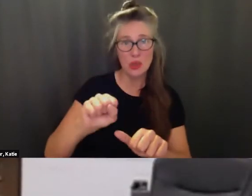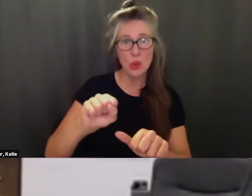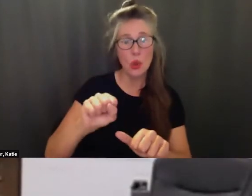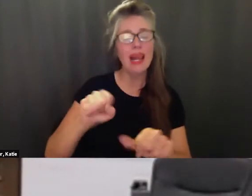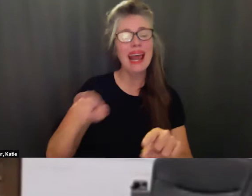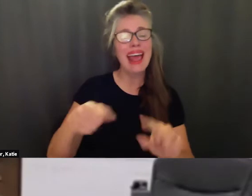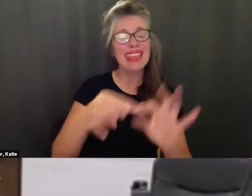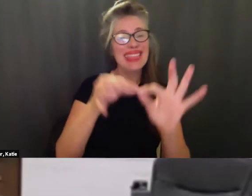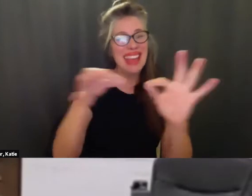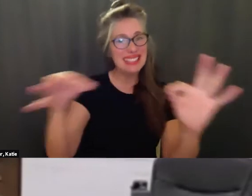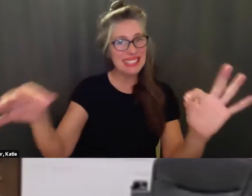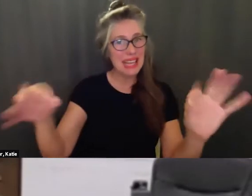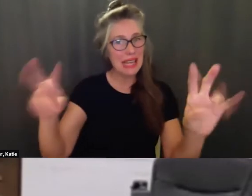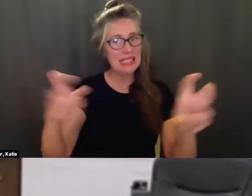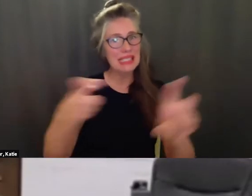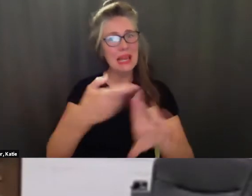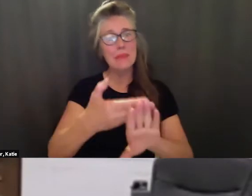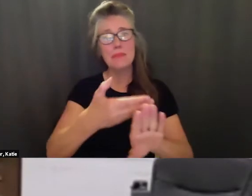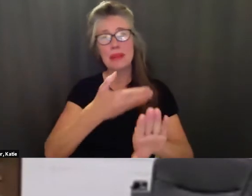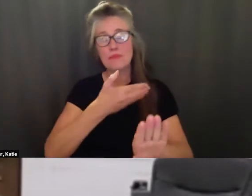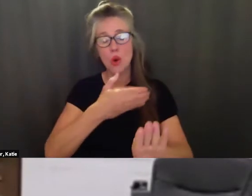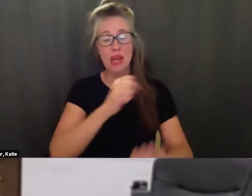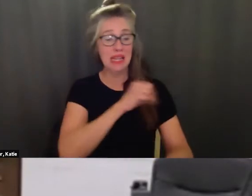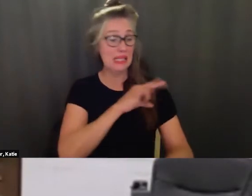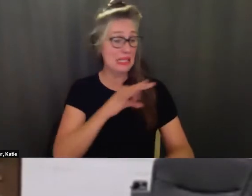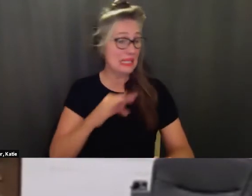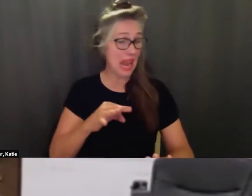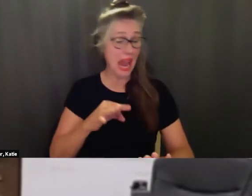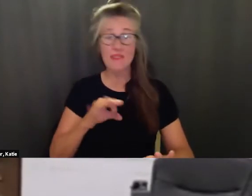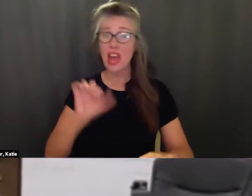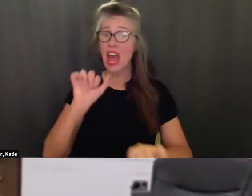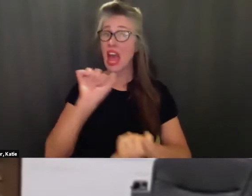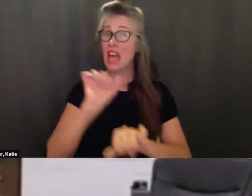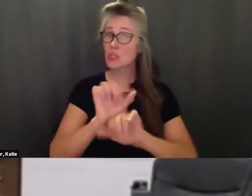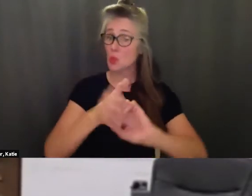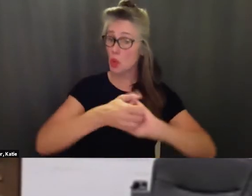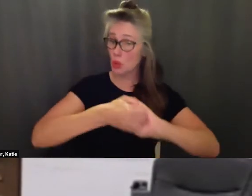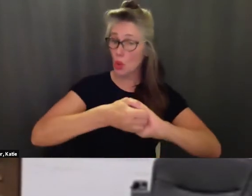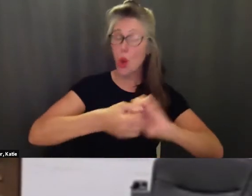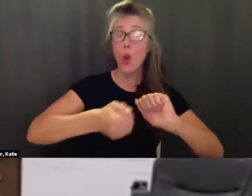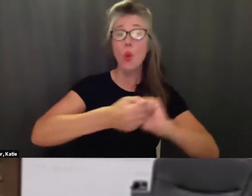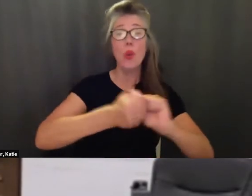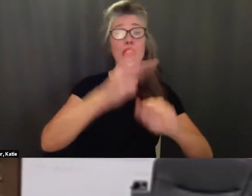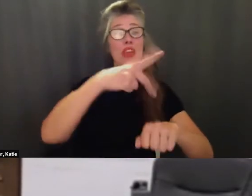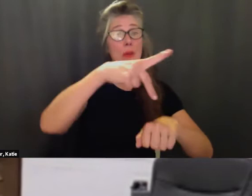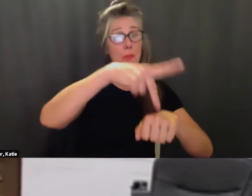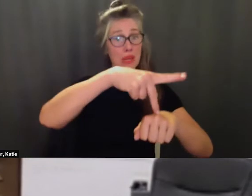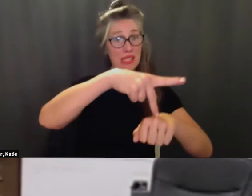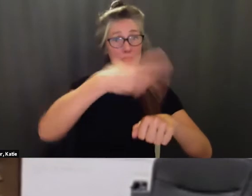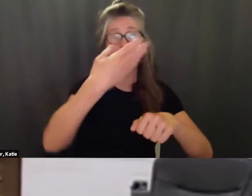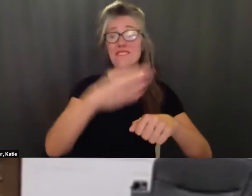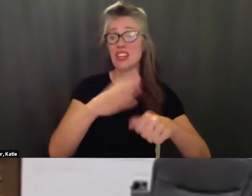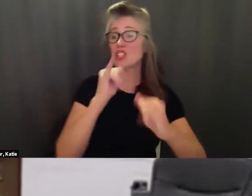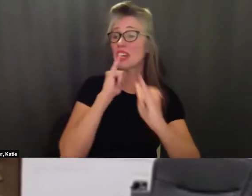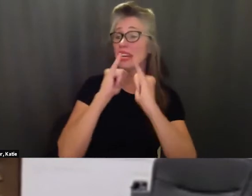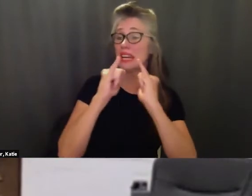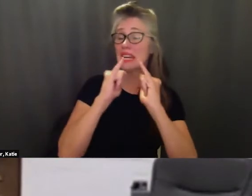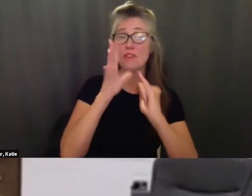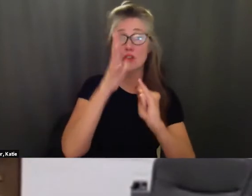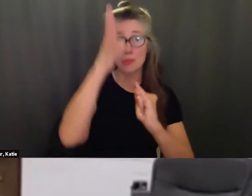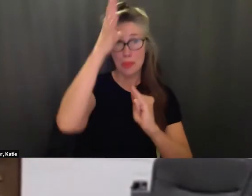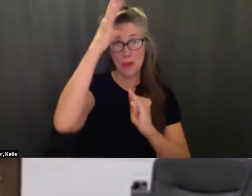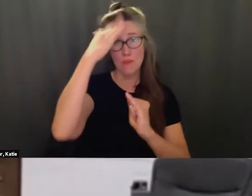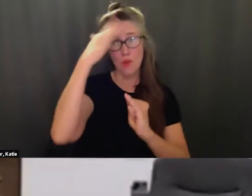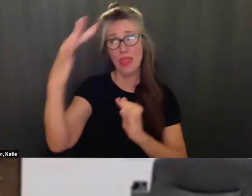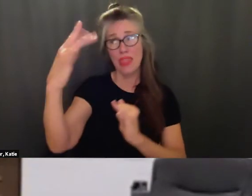sentence was originally, "The staff has worked closely with the principal, and the principal has interviewed parents for input